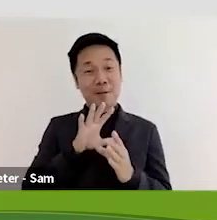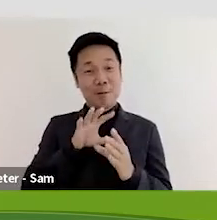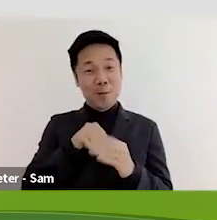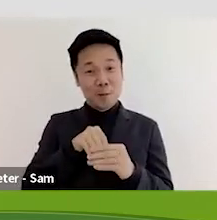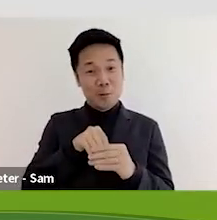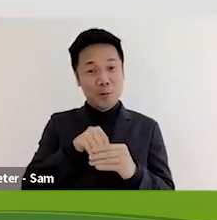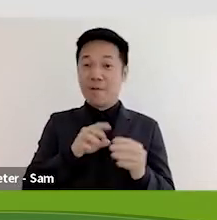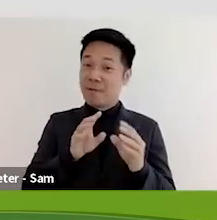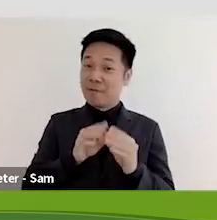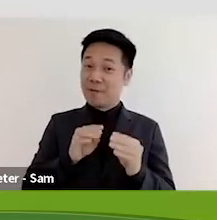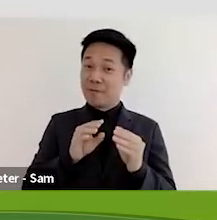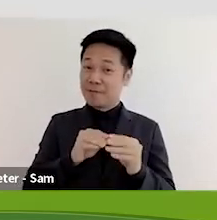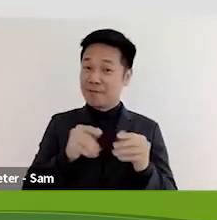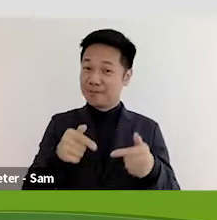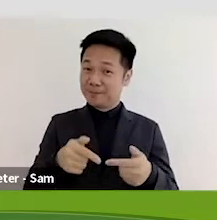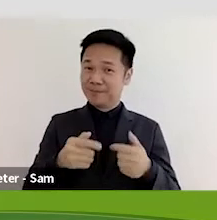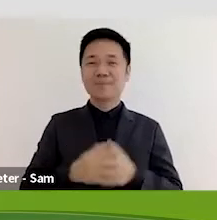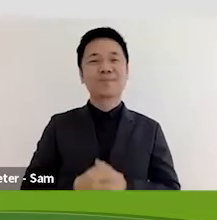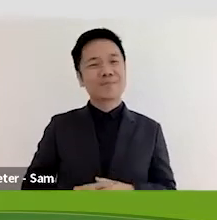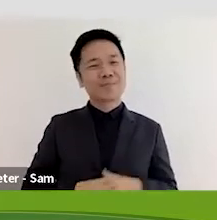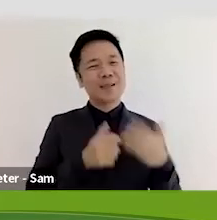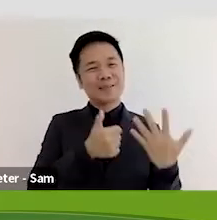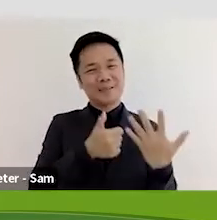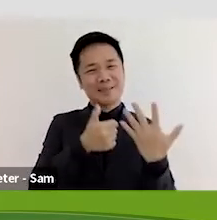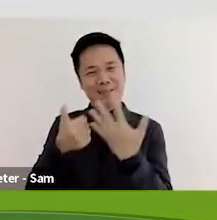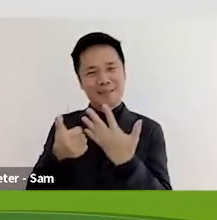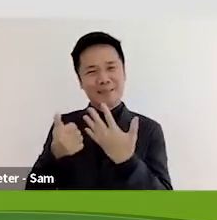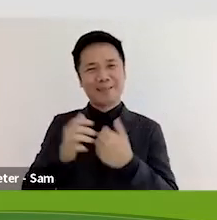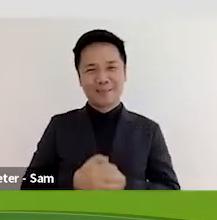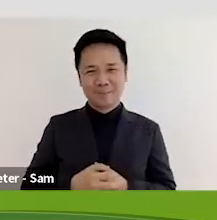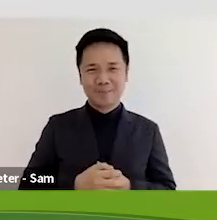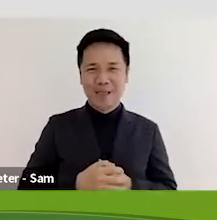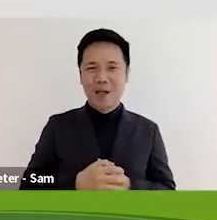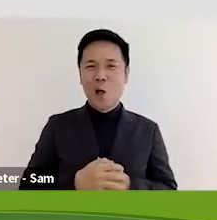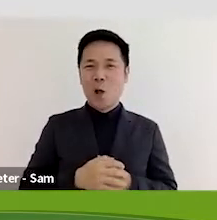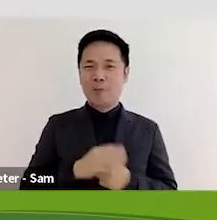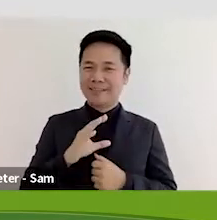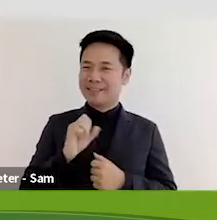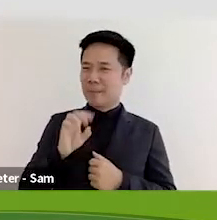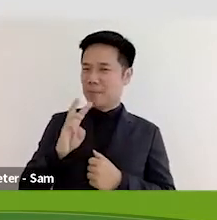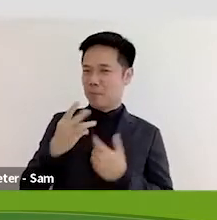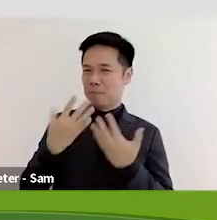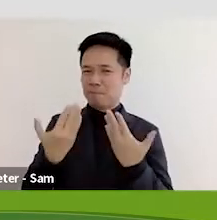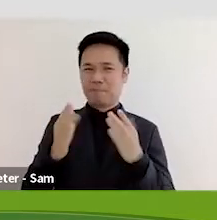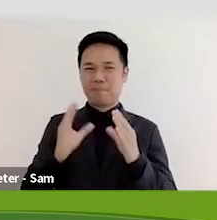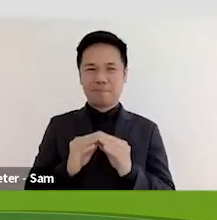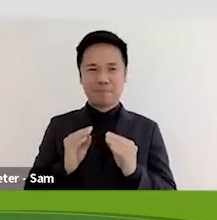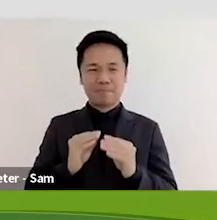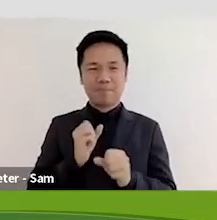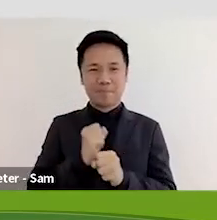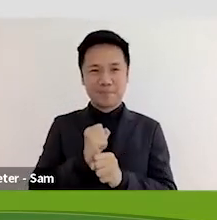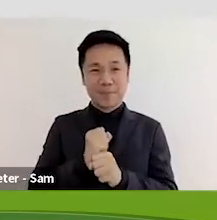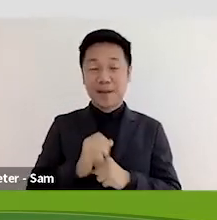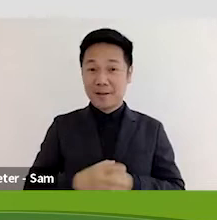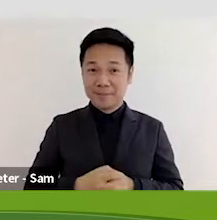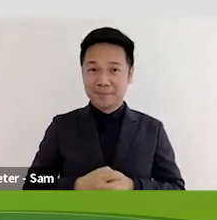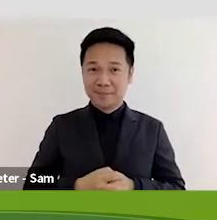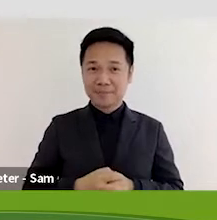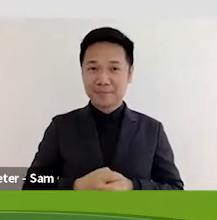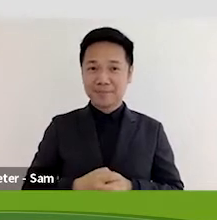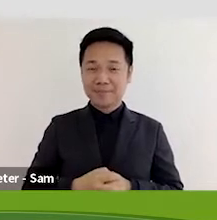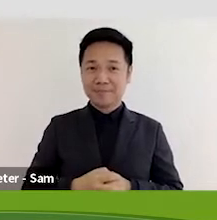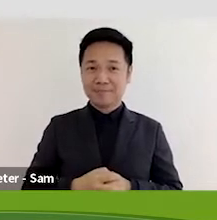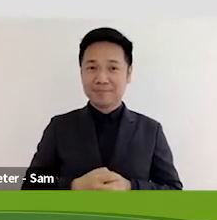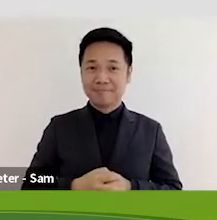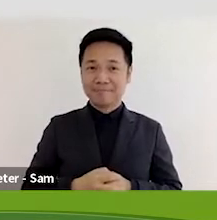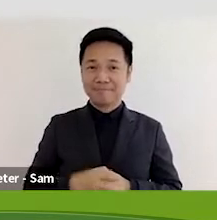Regional Consultations on the 66th session of the Commission on the Status of Women. Together with my